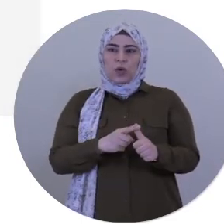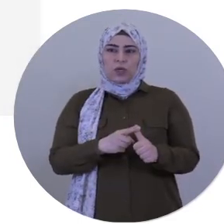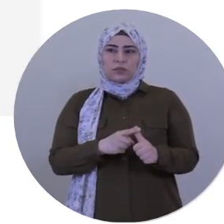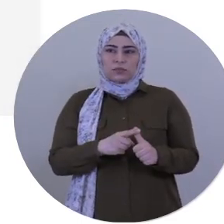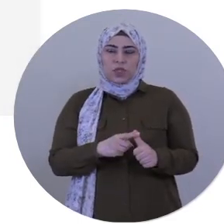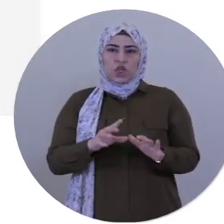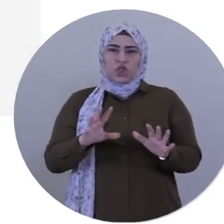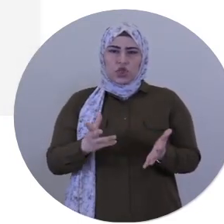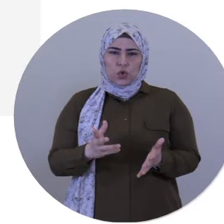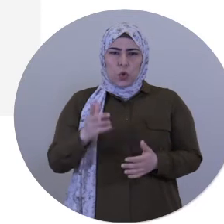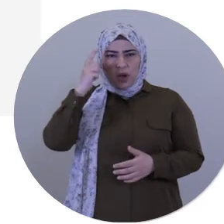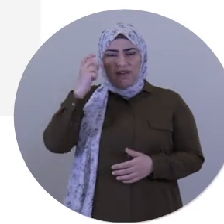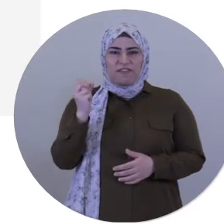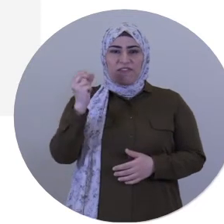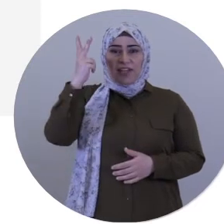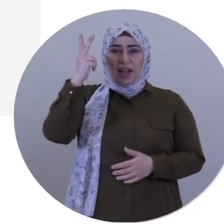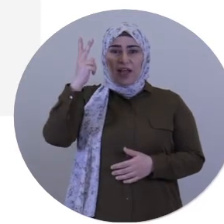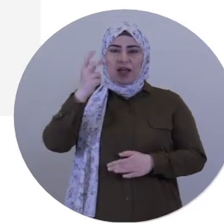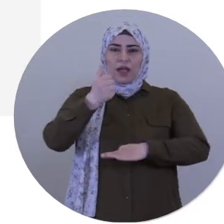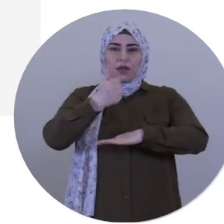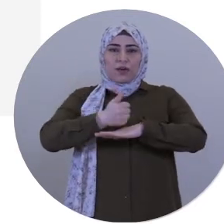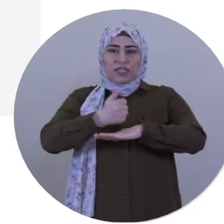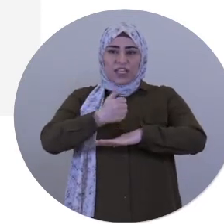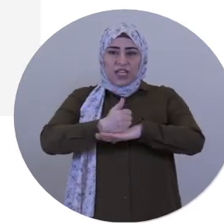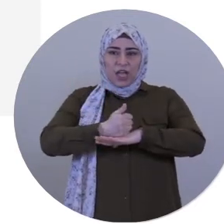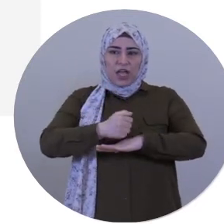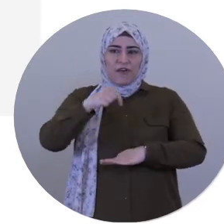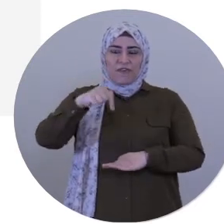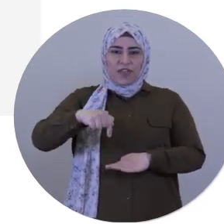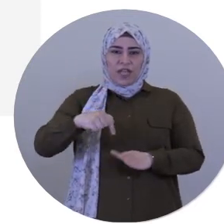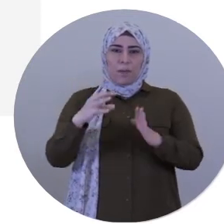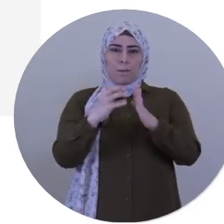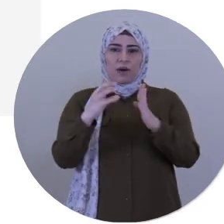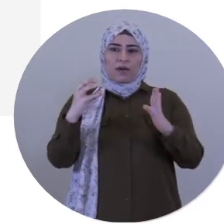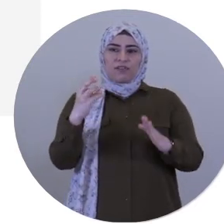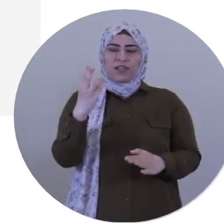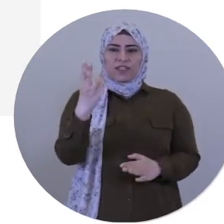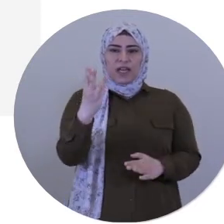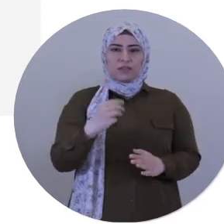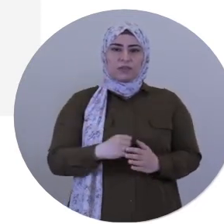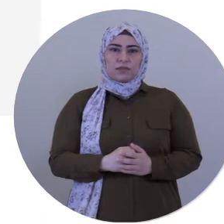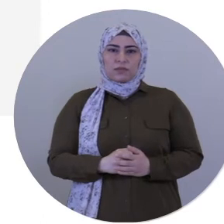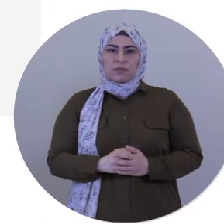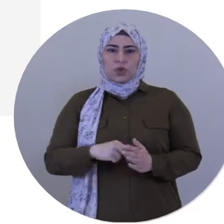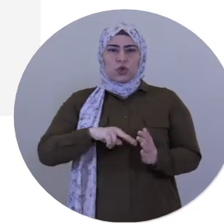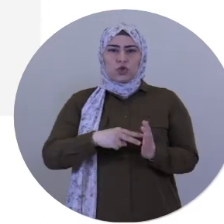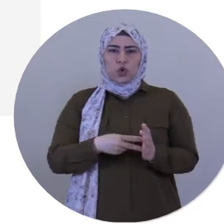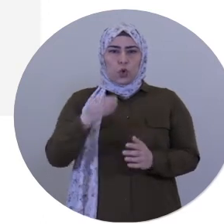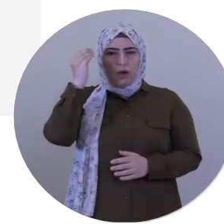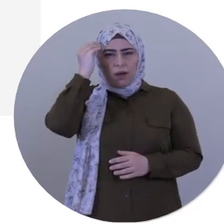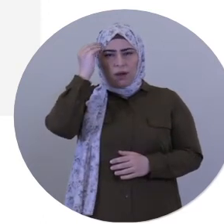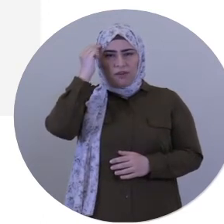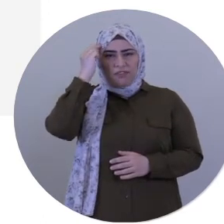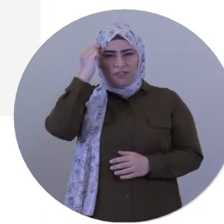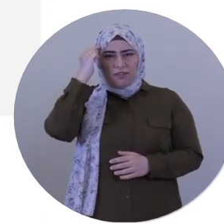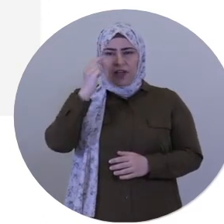the third paragraph? In order to know the main idea of the paragraph, we need to skim the whole paragraph.